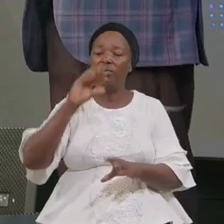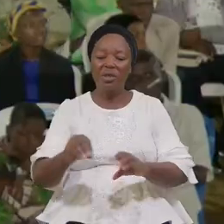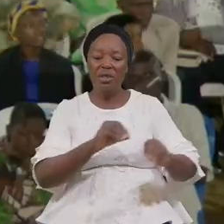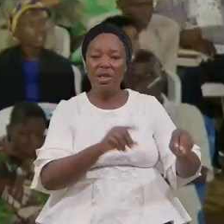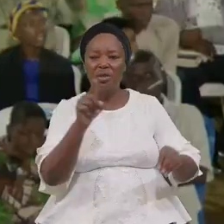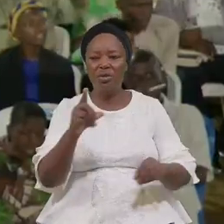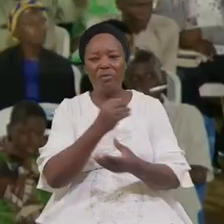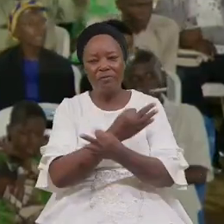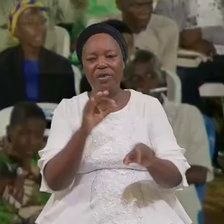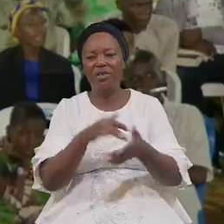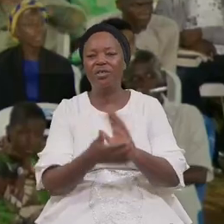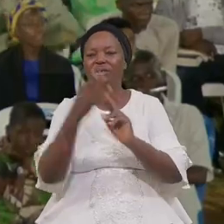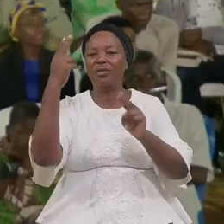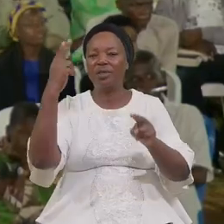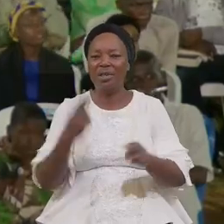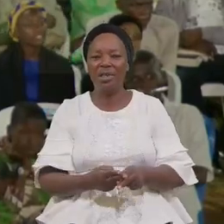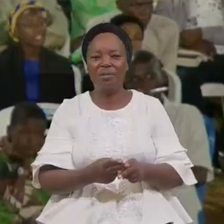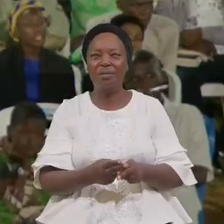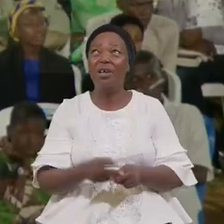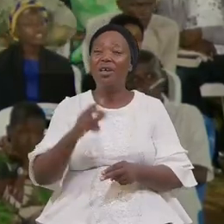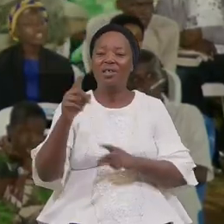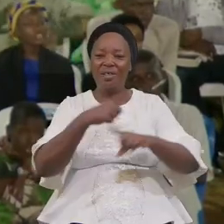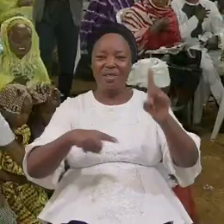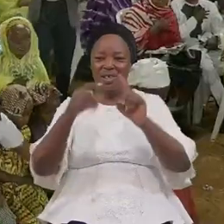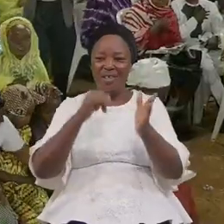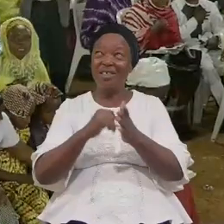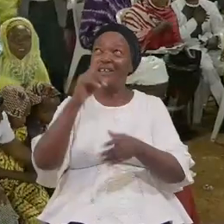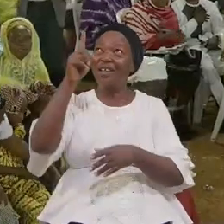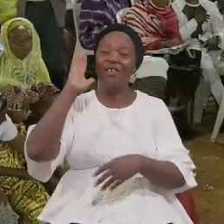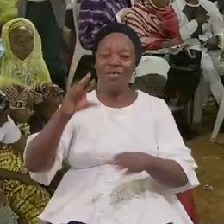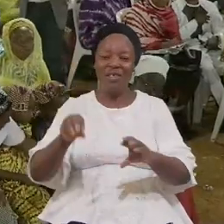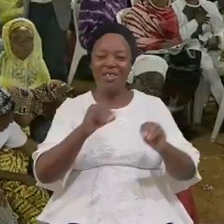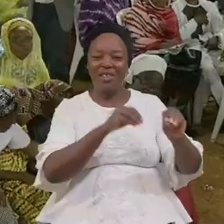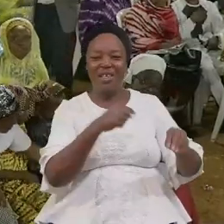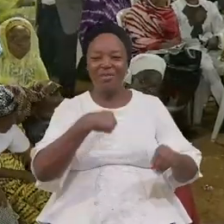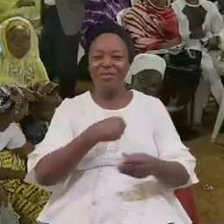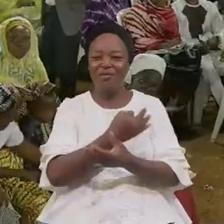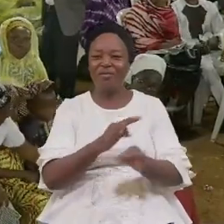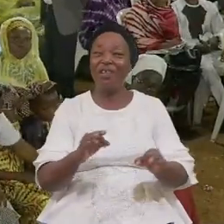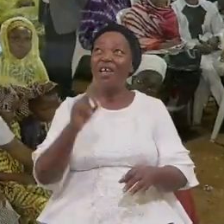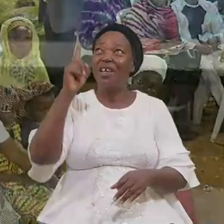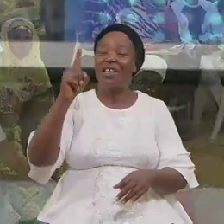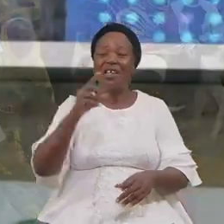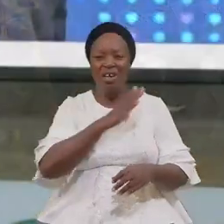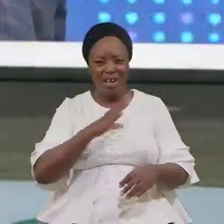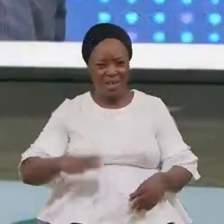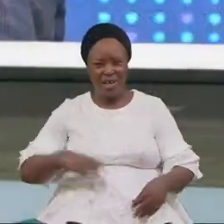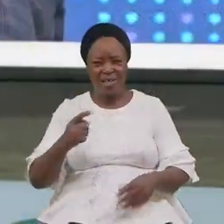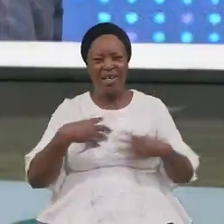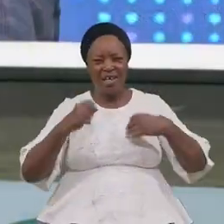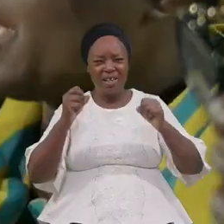free. It will set me free. He, Christ the healer, will set me